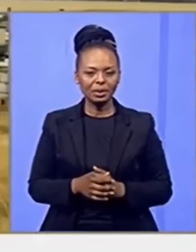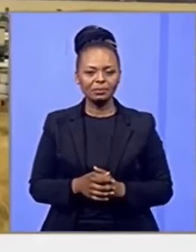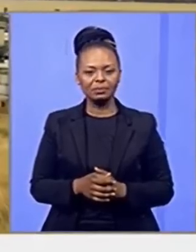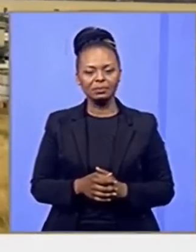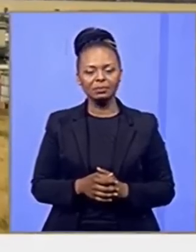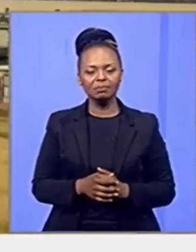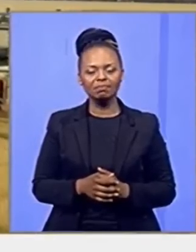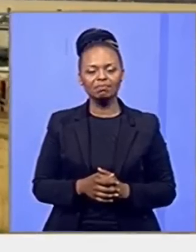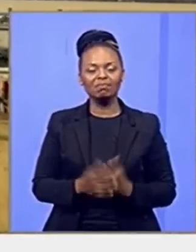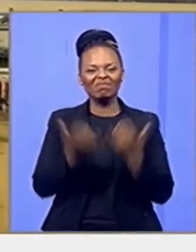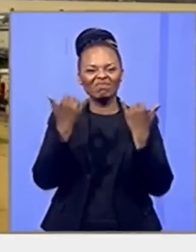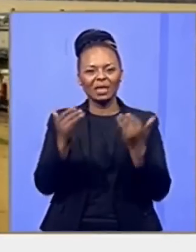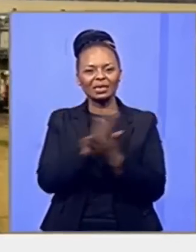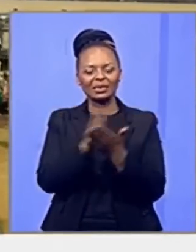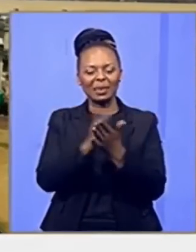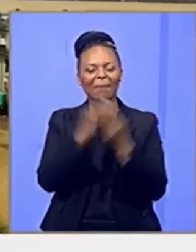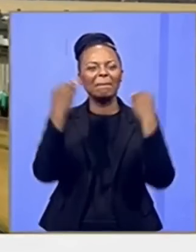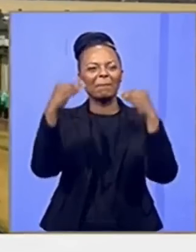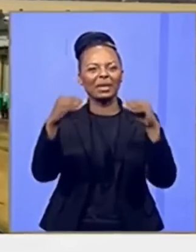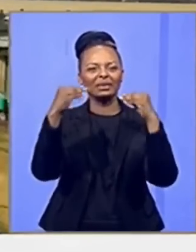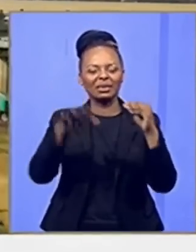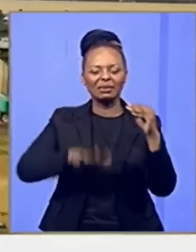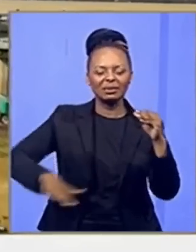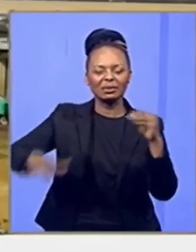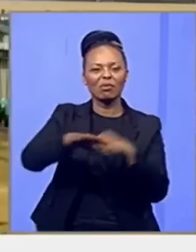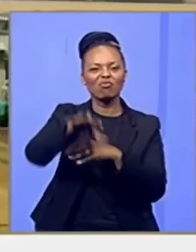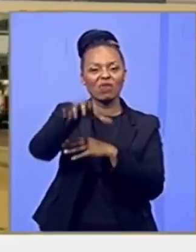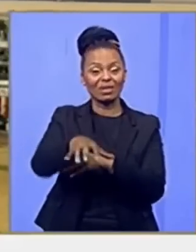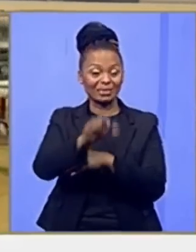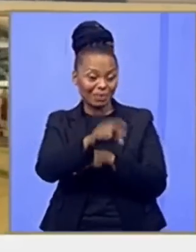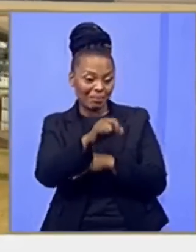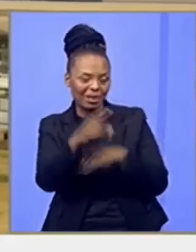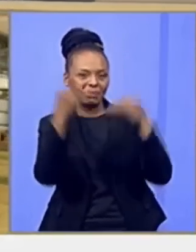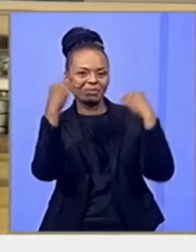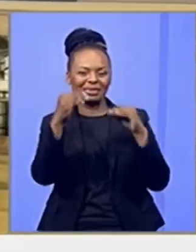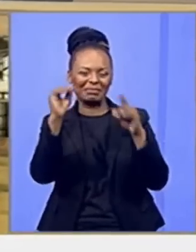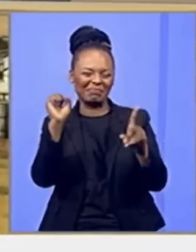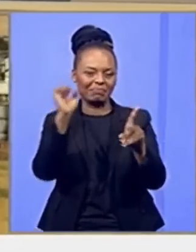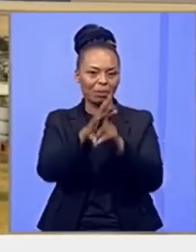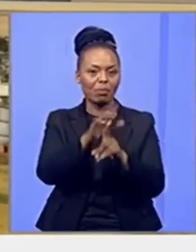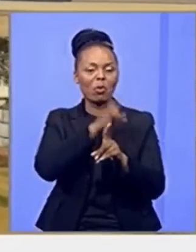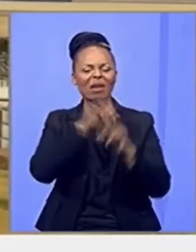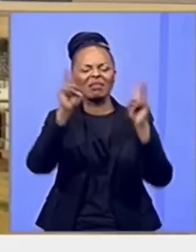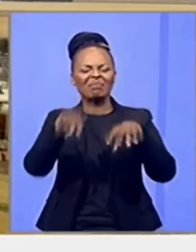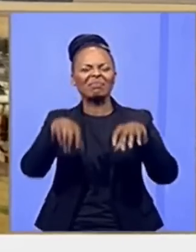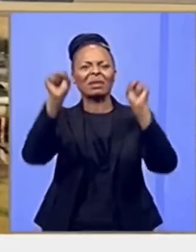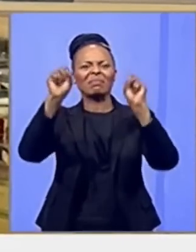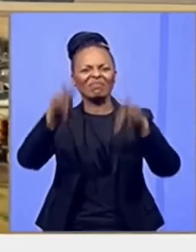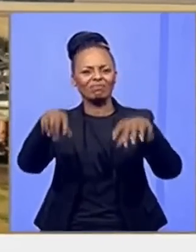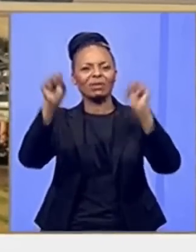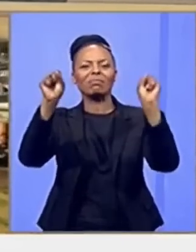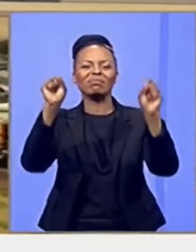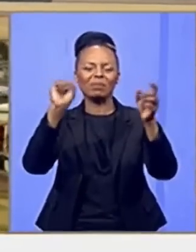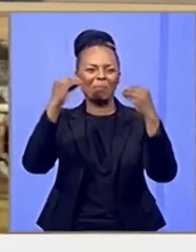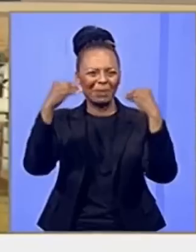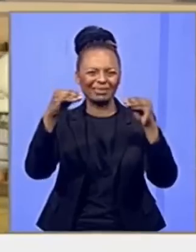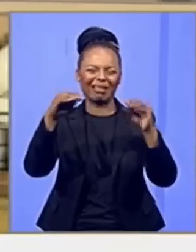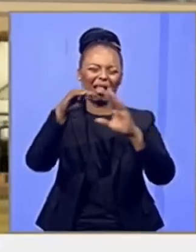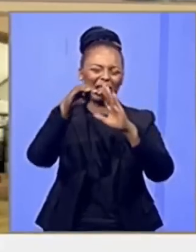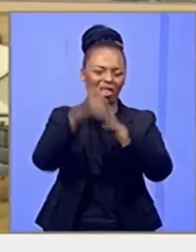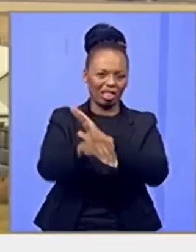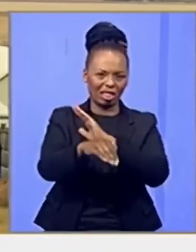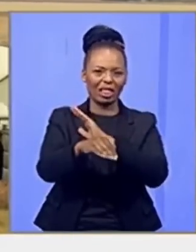Jaaka kgwebo tse dingwe go ralala profense, kgwebo eno e amilwe ke kgaogo ya tlamelo ya motlakase, mme go